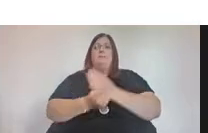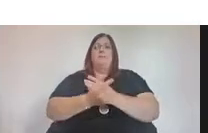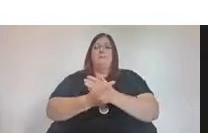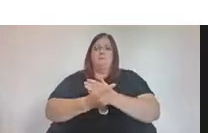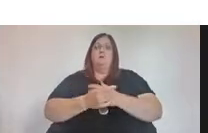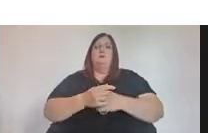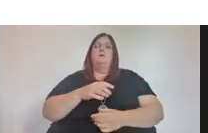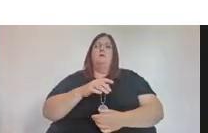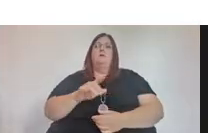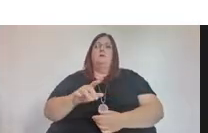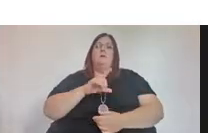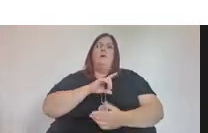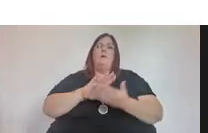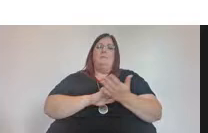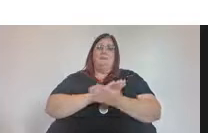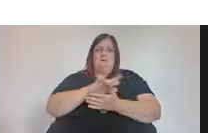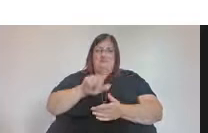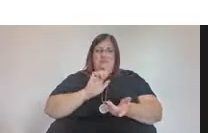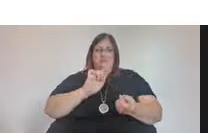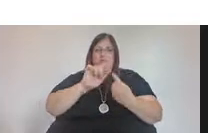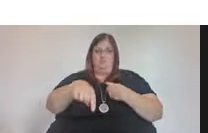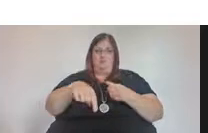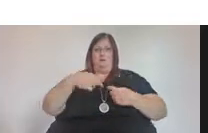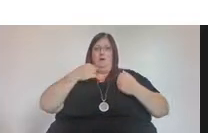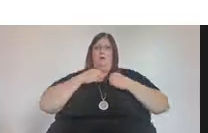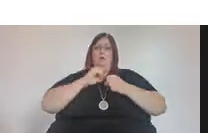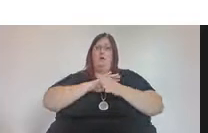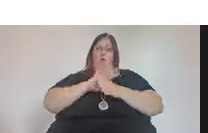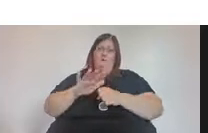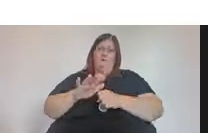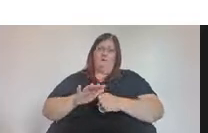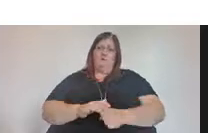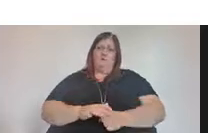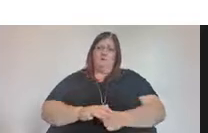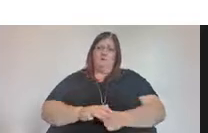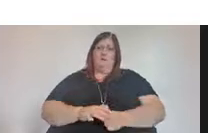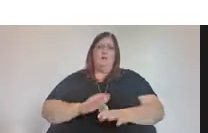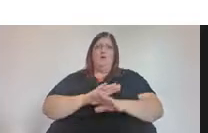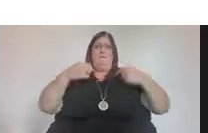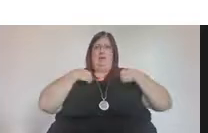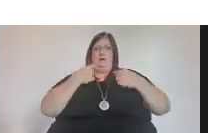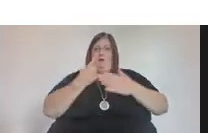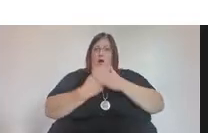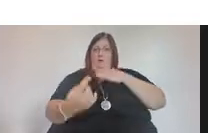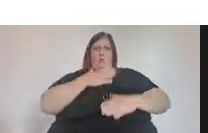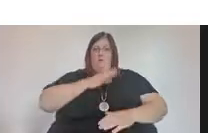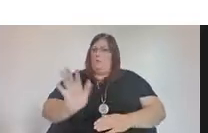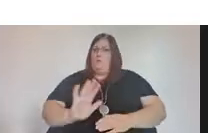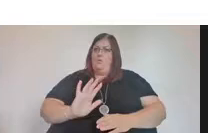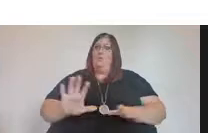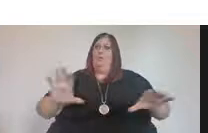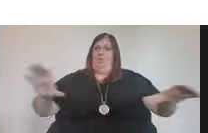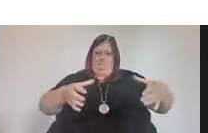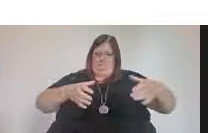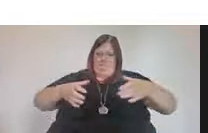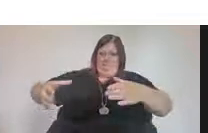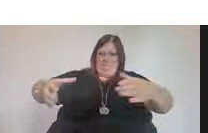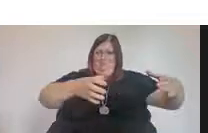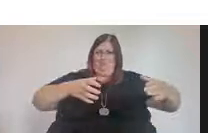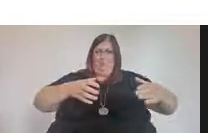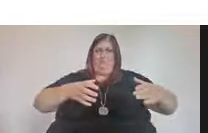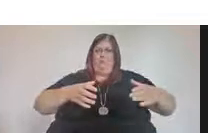as part of a system response to COVID, not me, not I, not just me on my own. So as some of you will